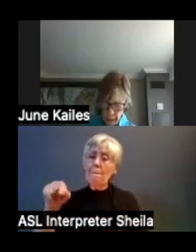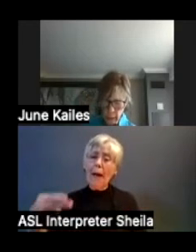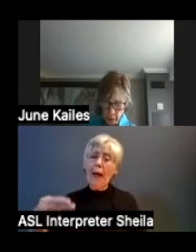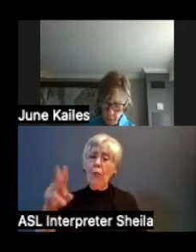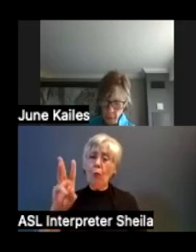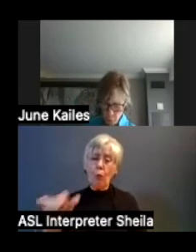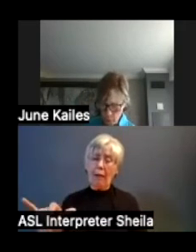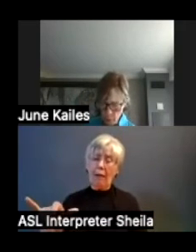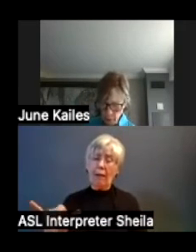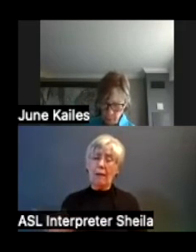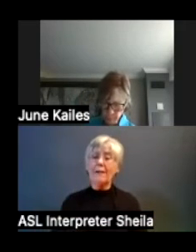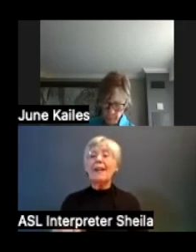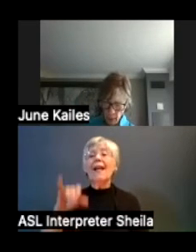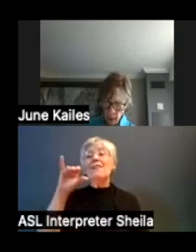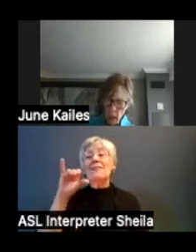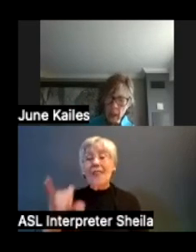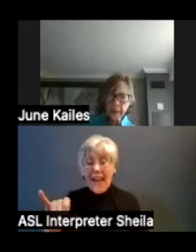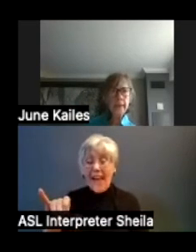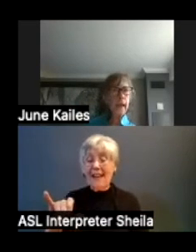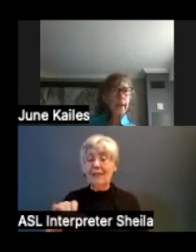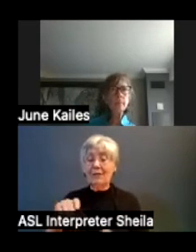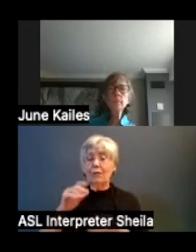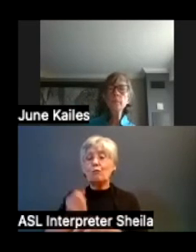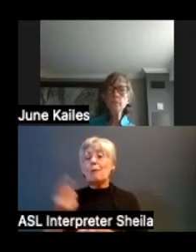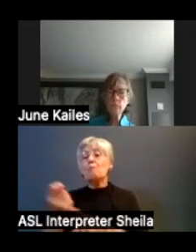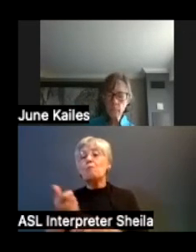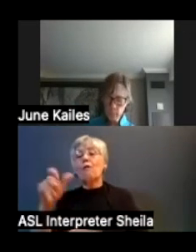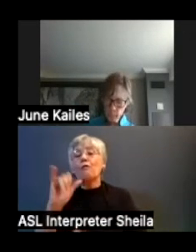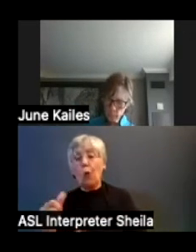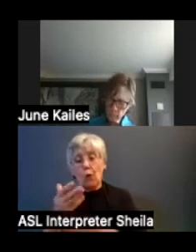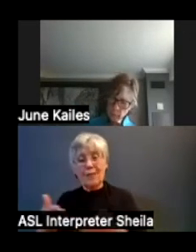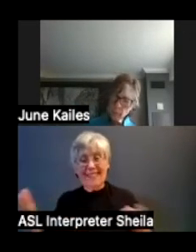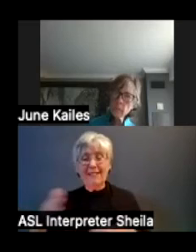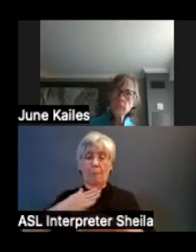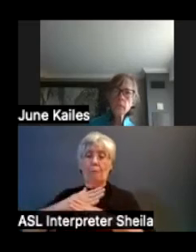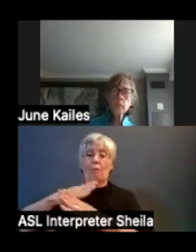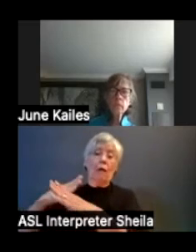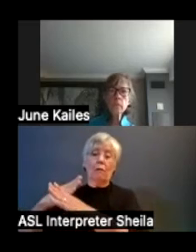That kind of debris removal. Next slide.